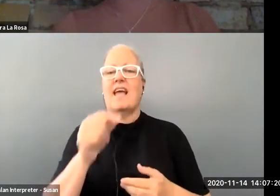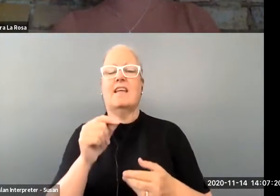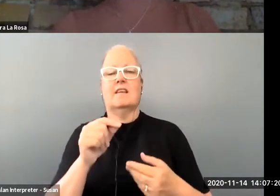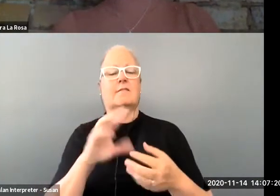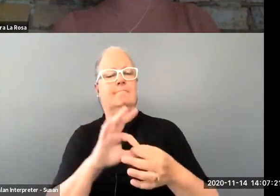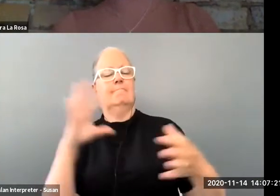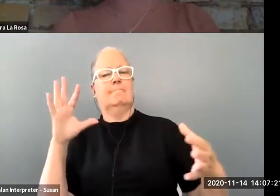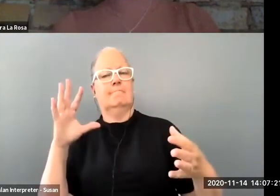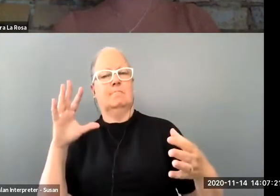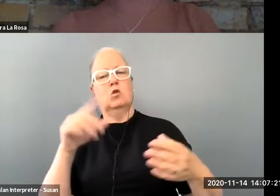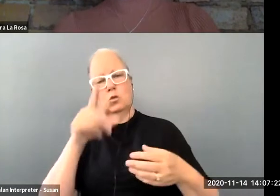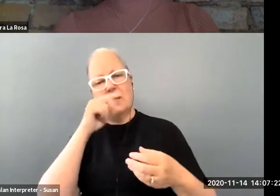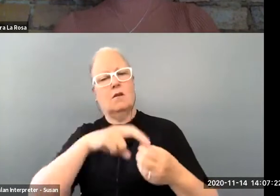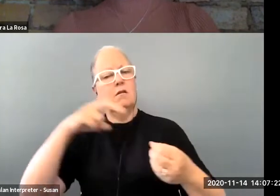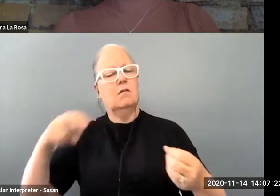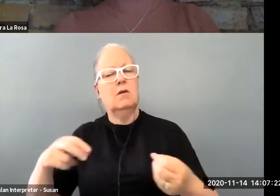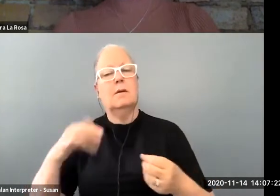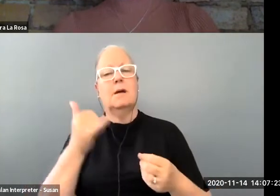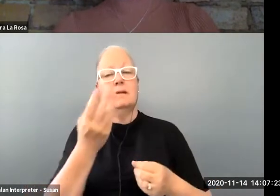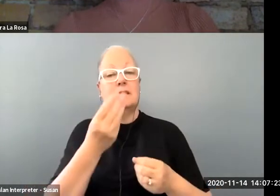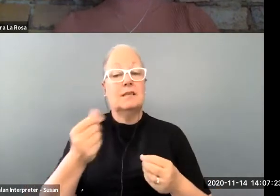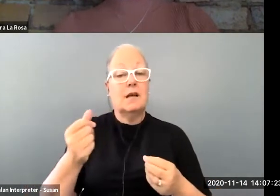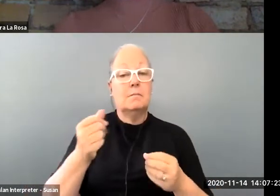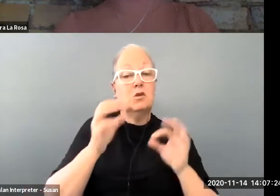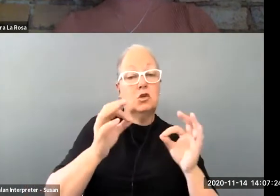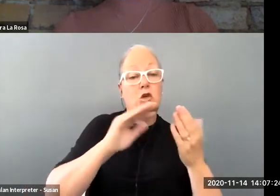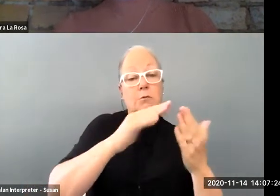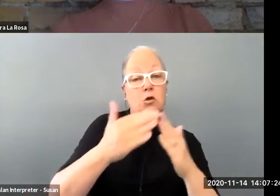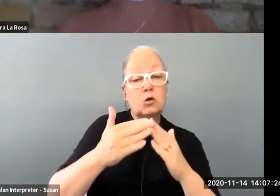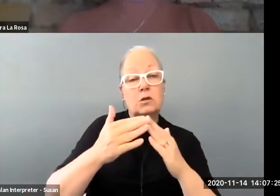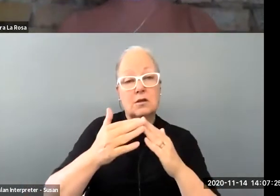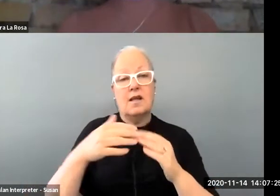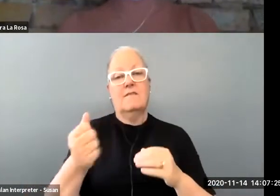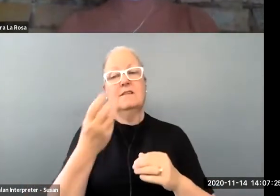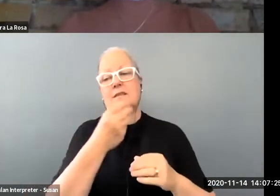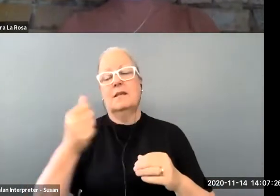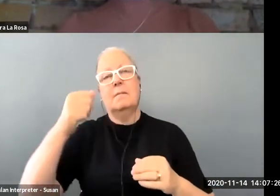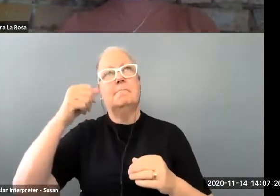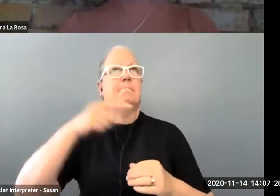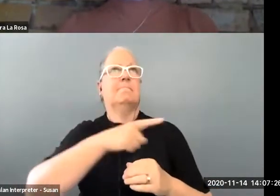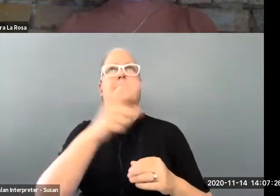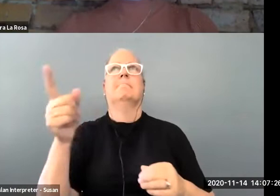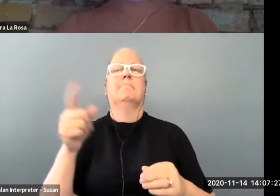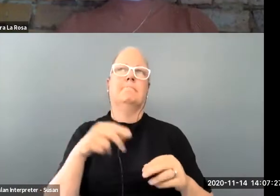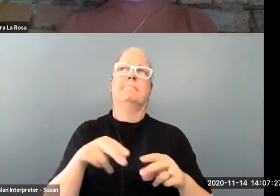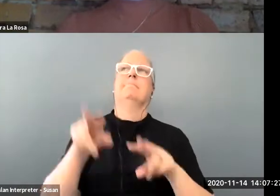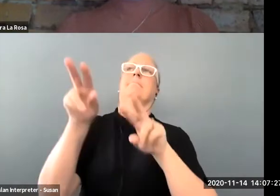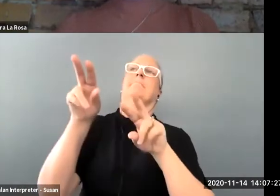you know, in certain spaces or communities, there are some big names that kind of, I